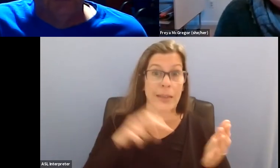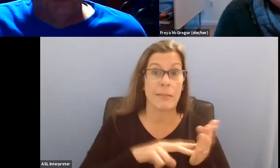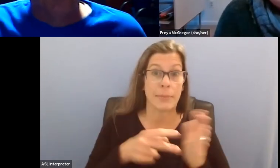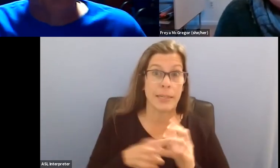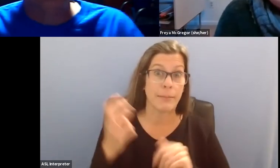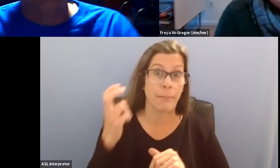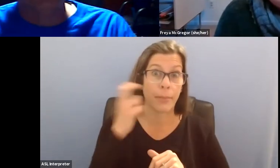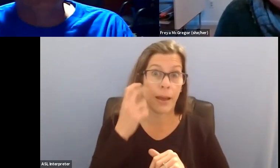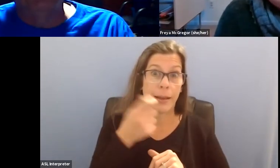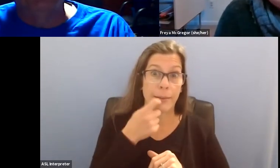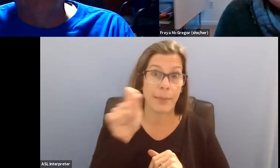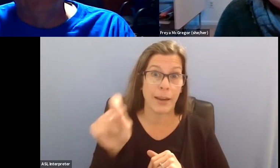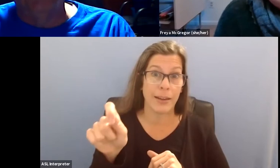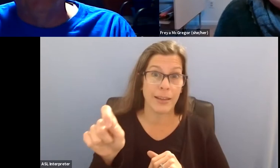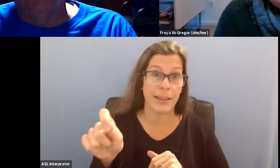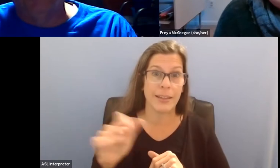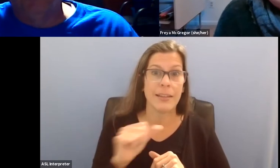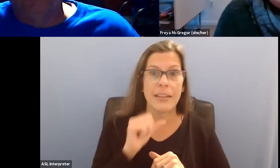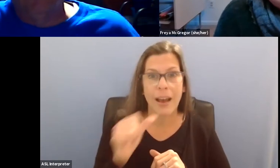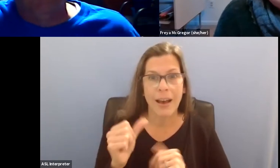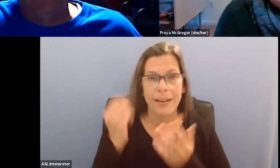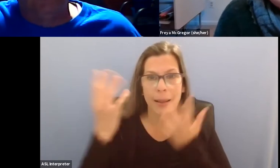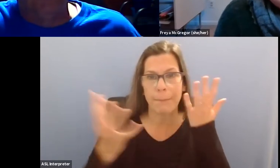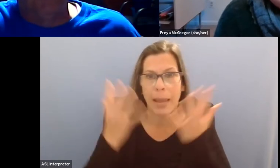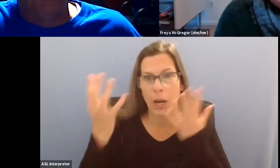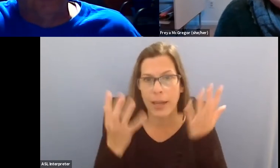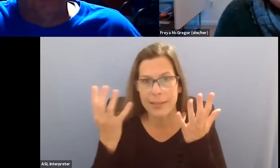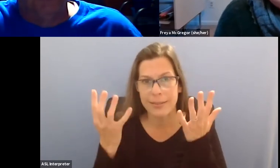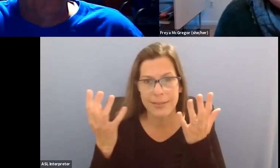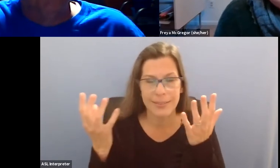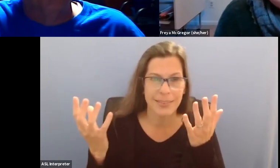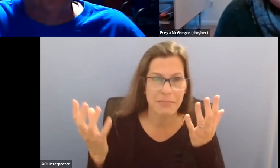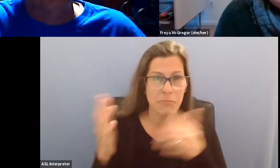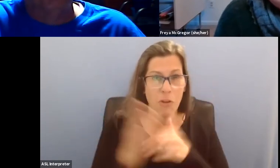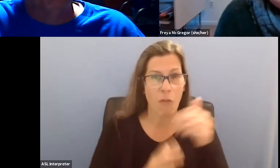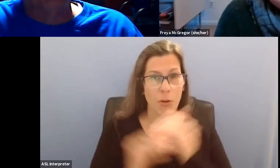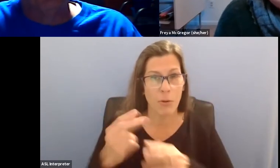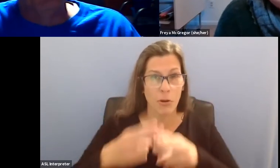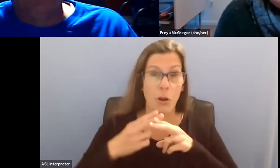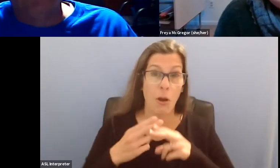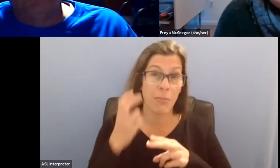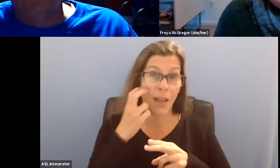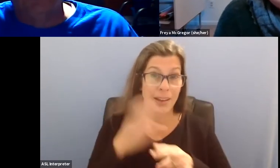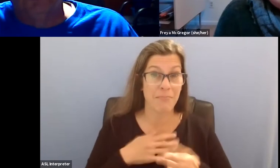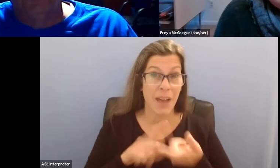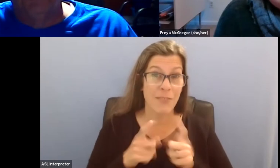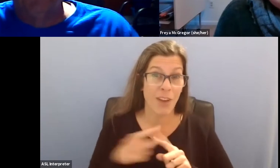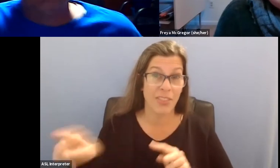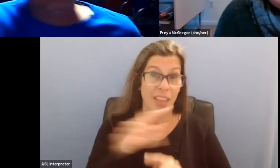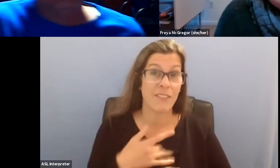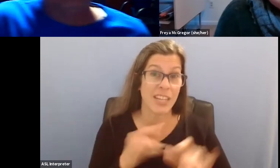I don't shy away from that at all. I'm, I'm very comfortable with it. And most of my friends who are blind are too,